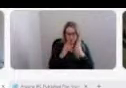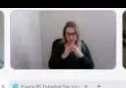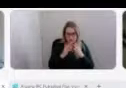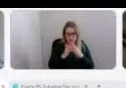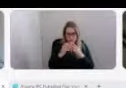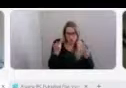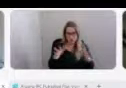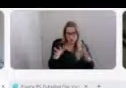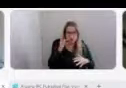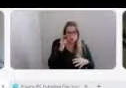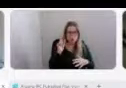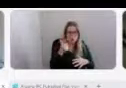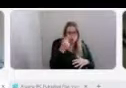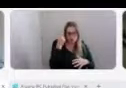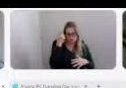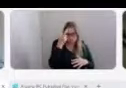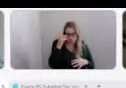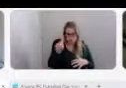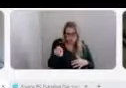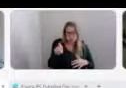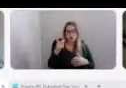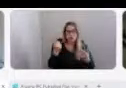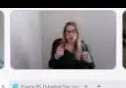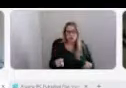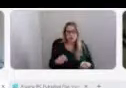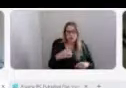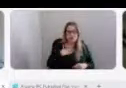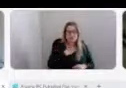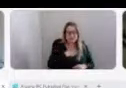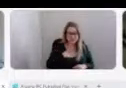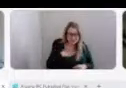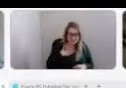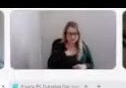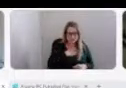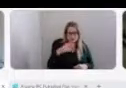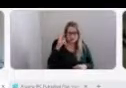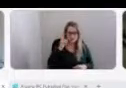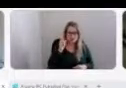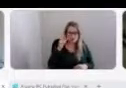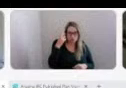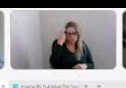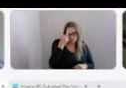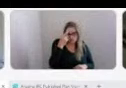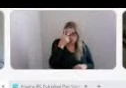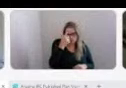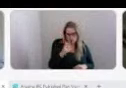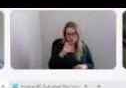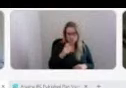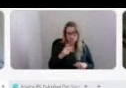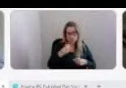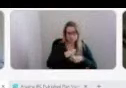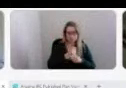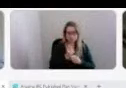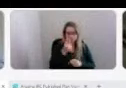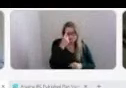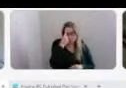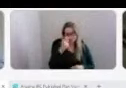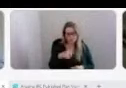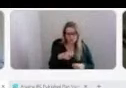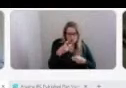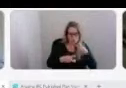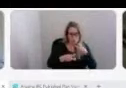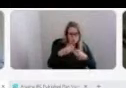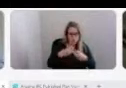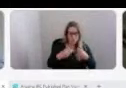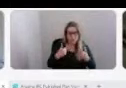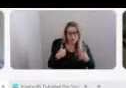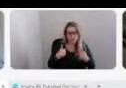heard all the reasons why that should happen and please please listen to those reasons because they make sense the problems that